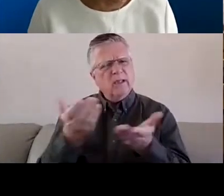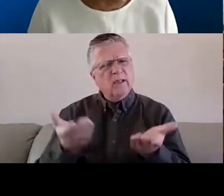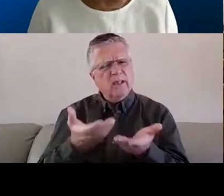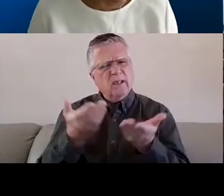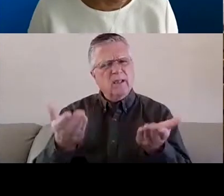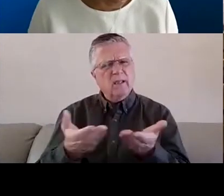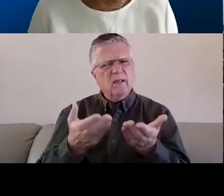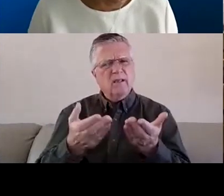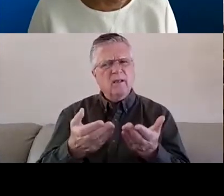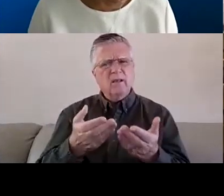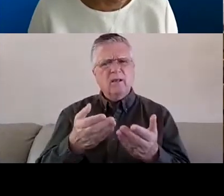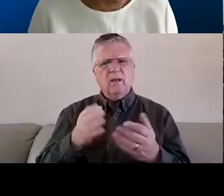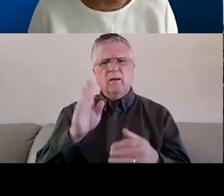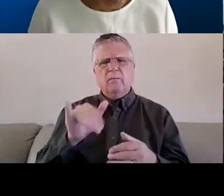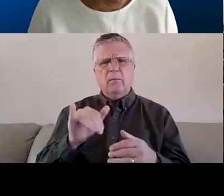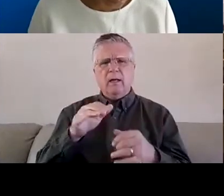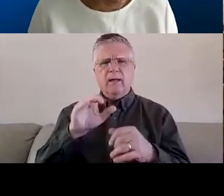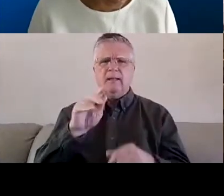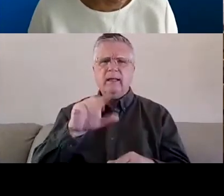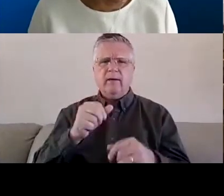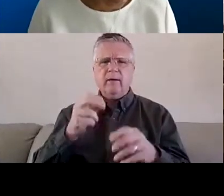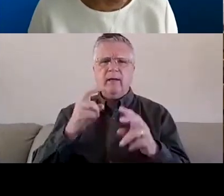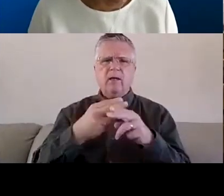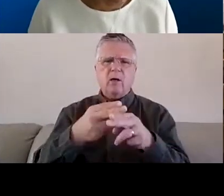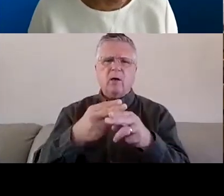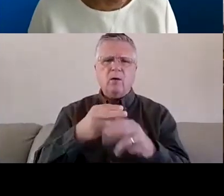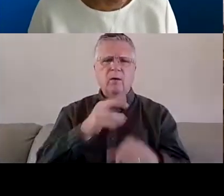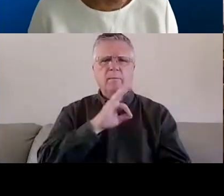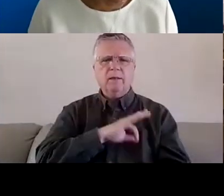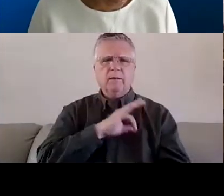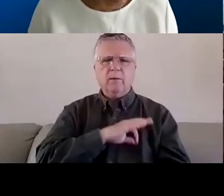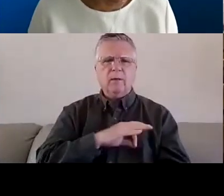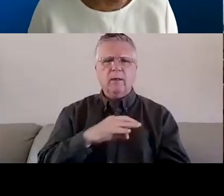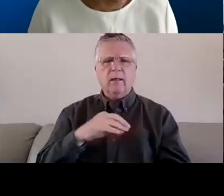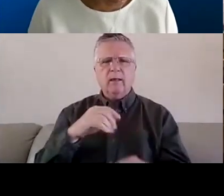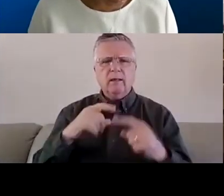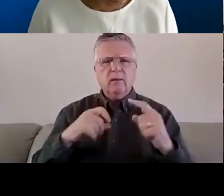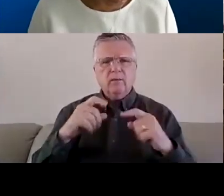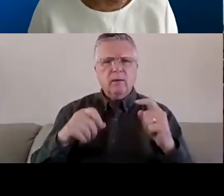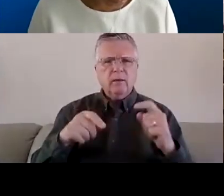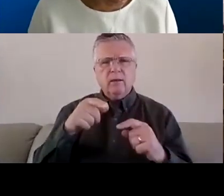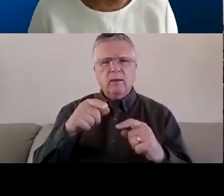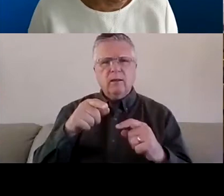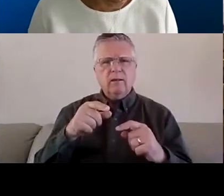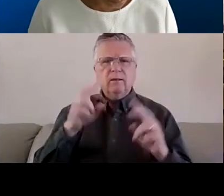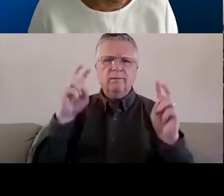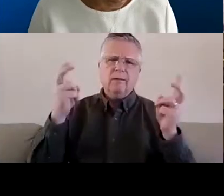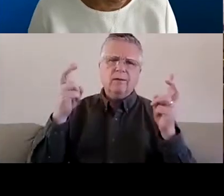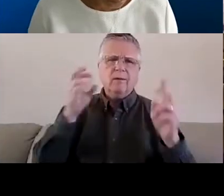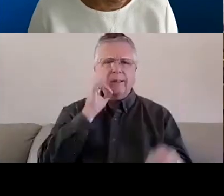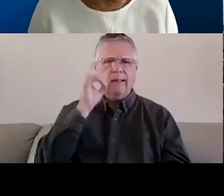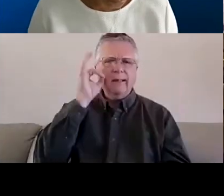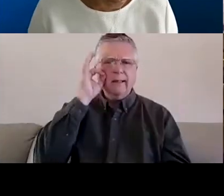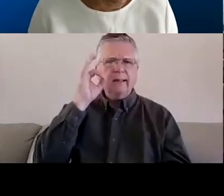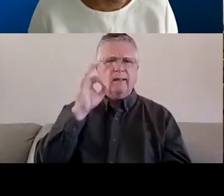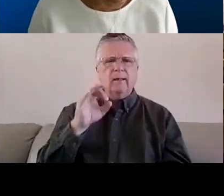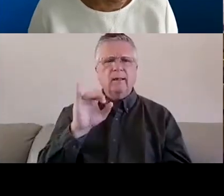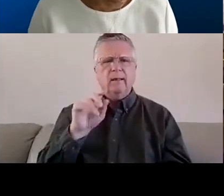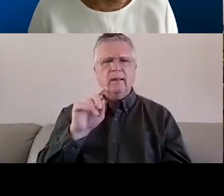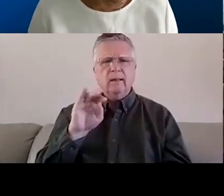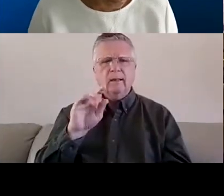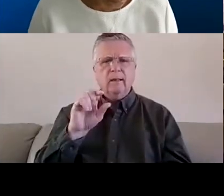as Pittsburgh. And as Aboriginal people, so-called Indians of our land, we have a